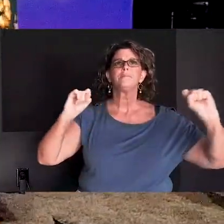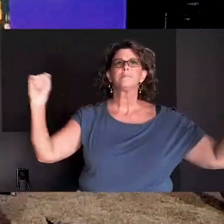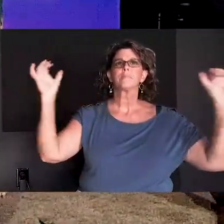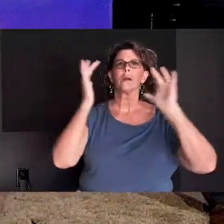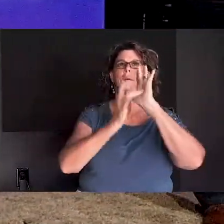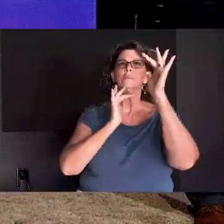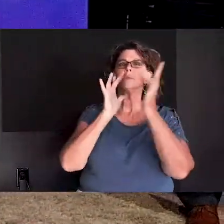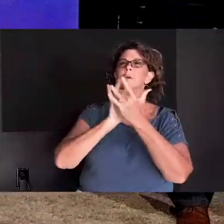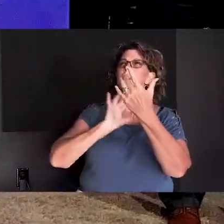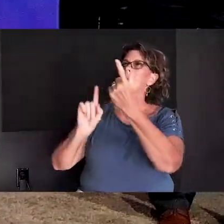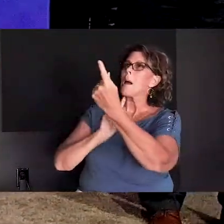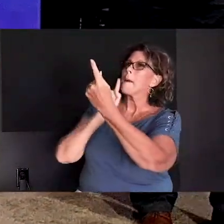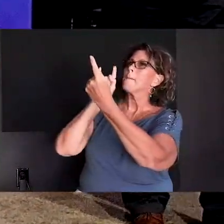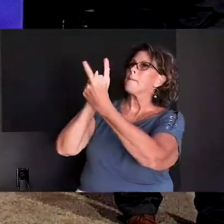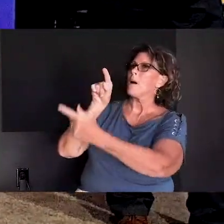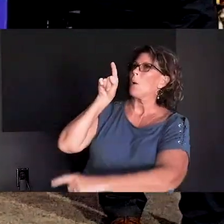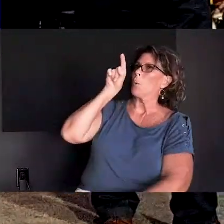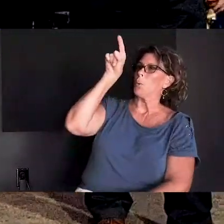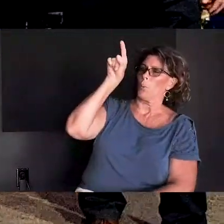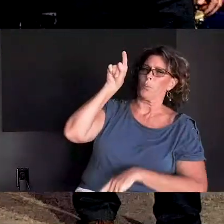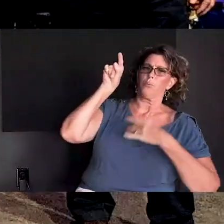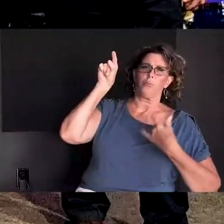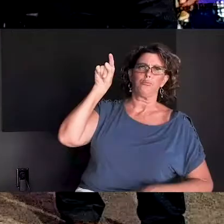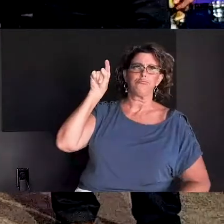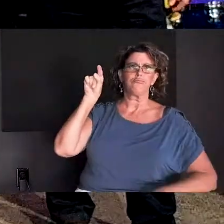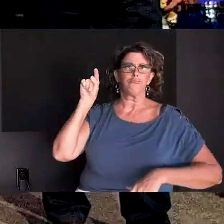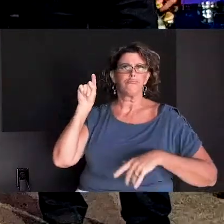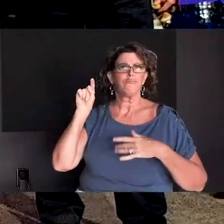Jesus, when I met you.